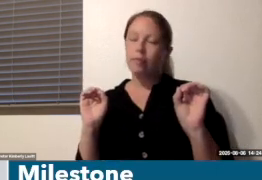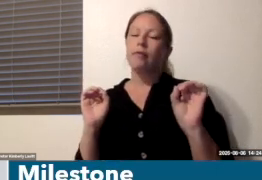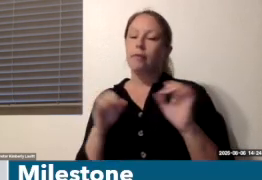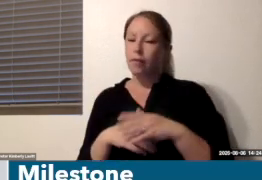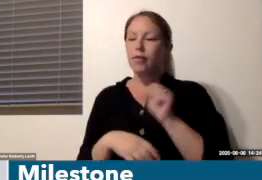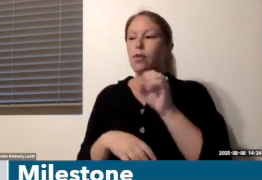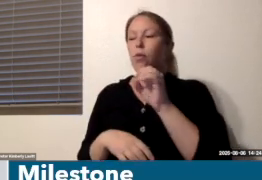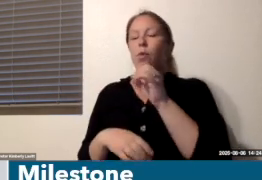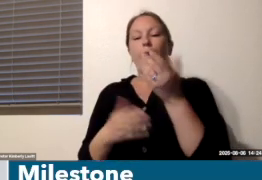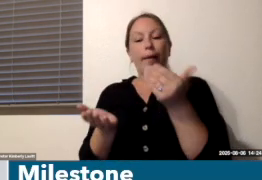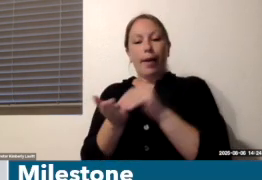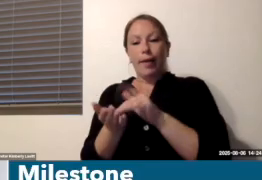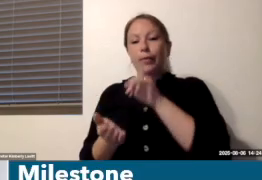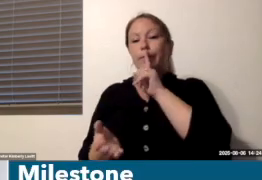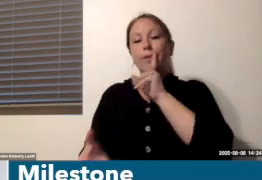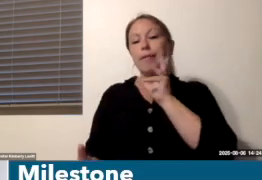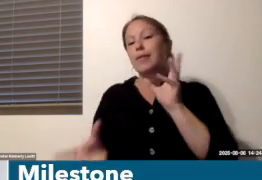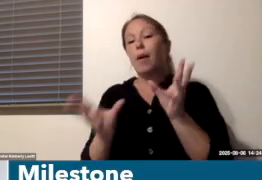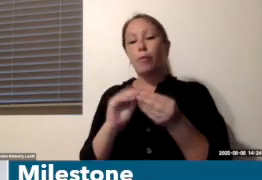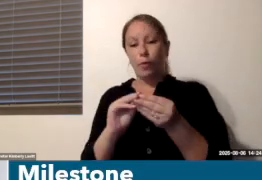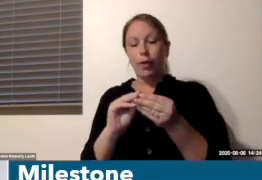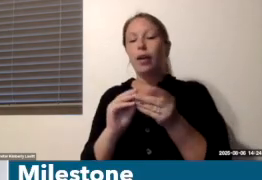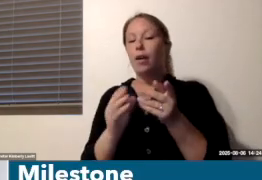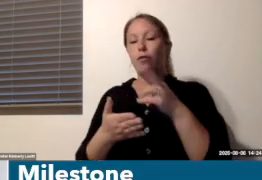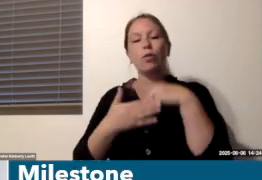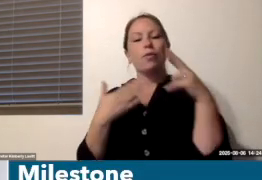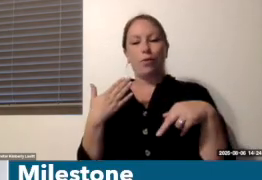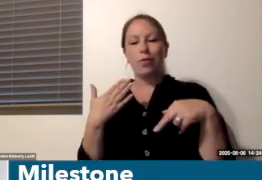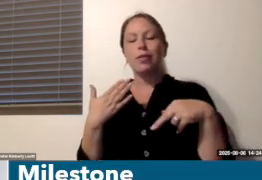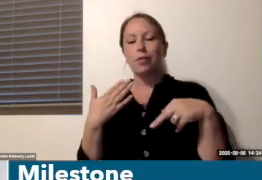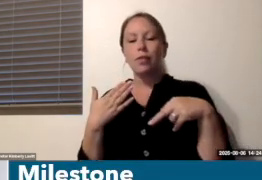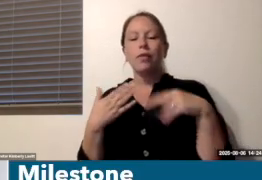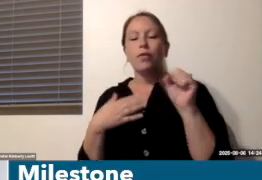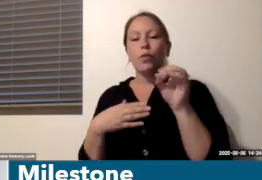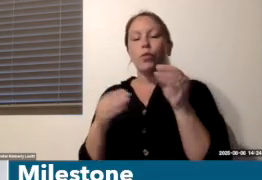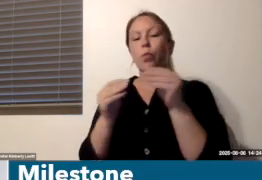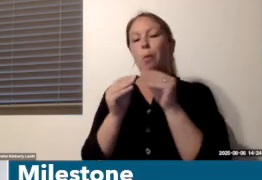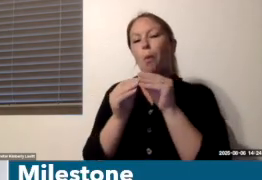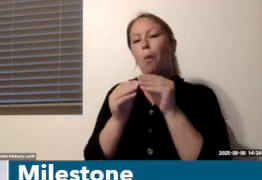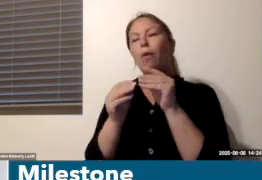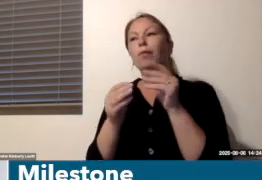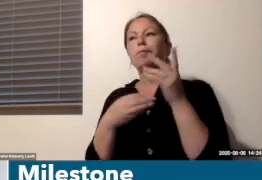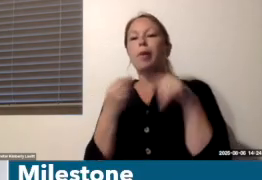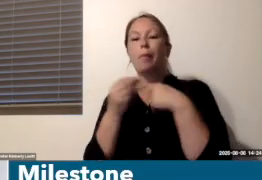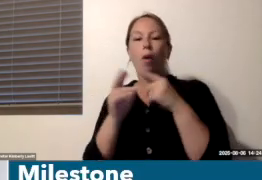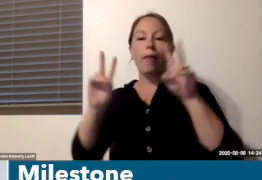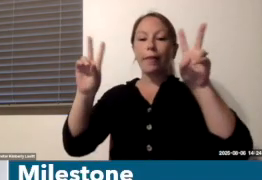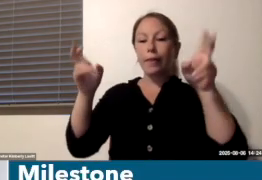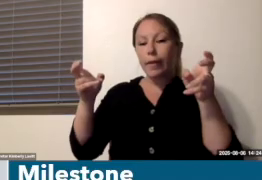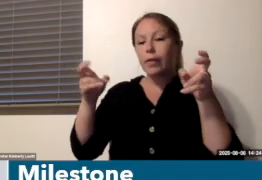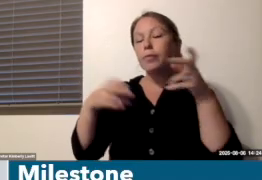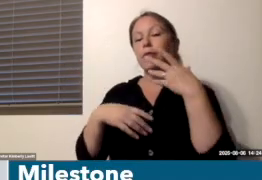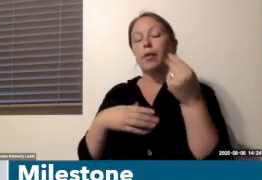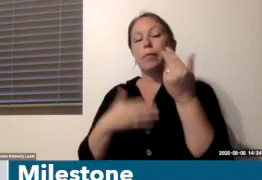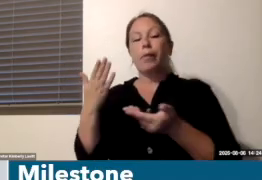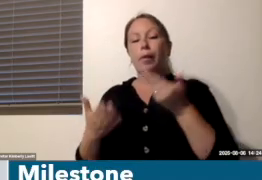again, it's a summary, of results. So it kind of goes more based on themes. Sometimes maybe